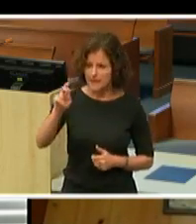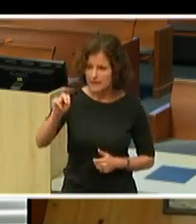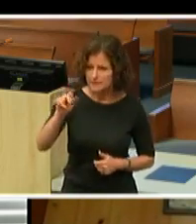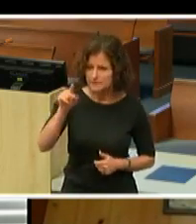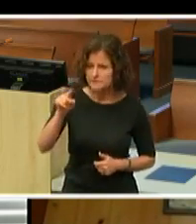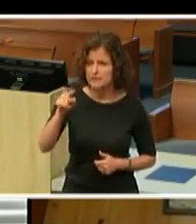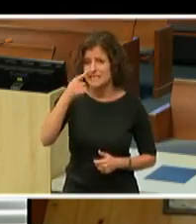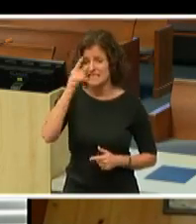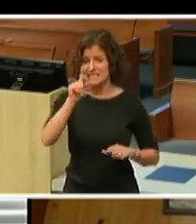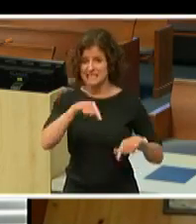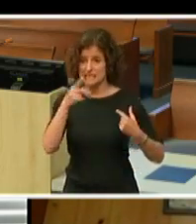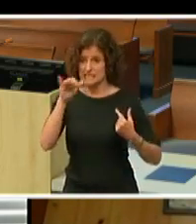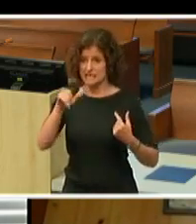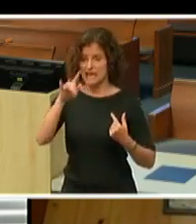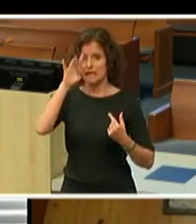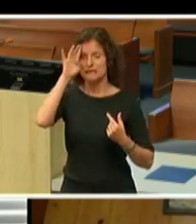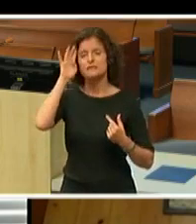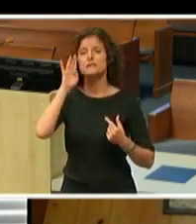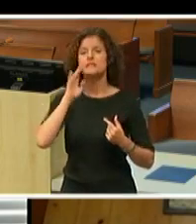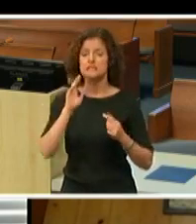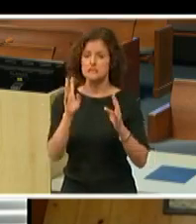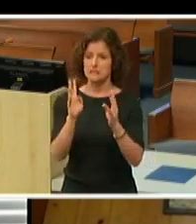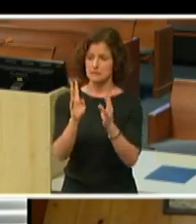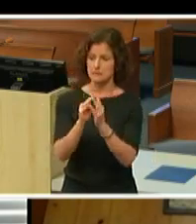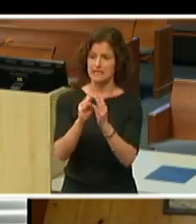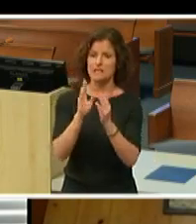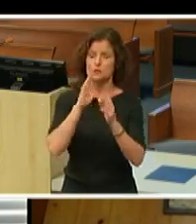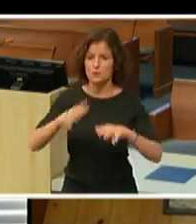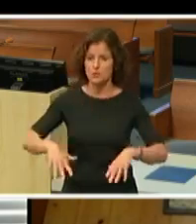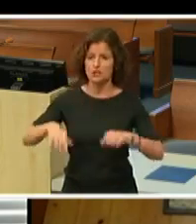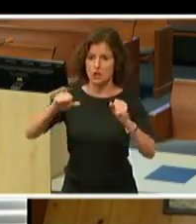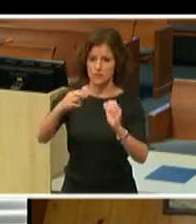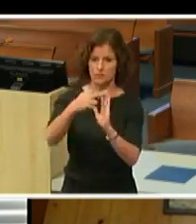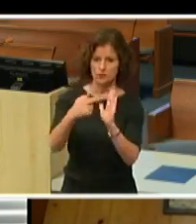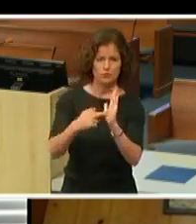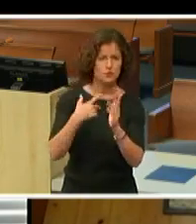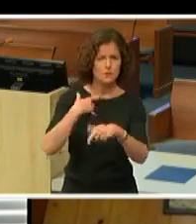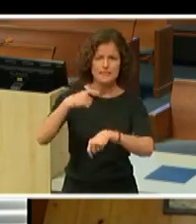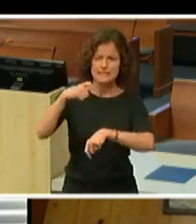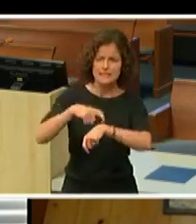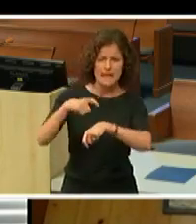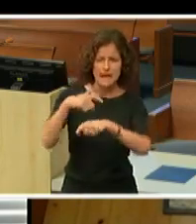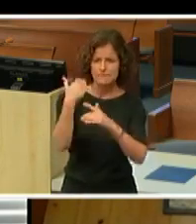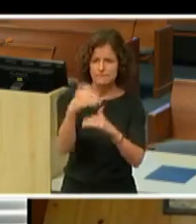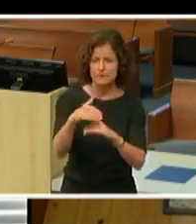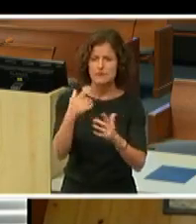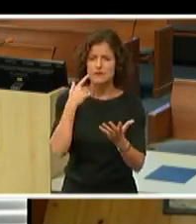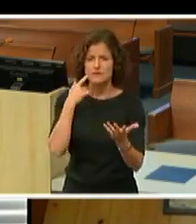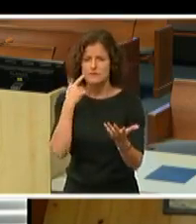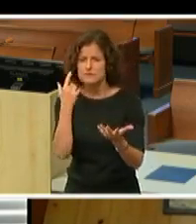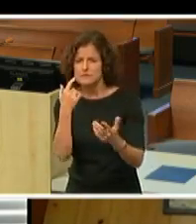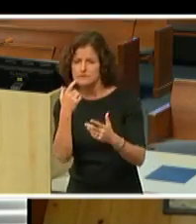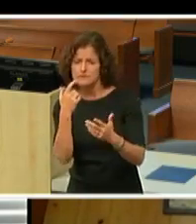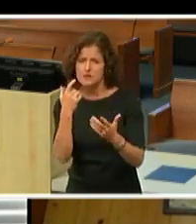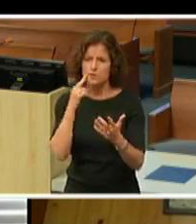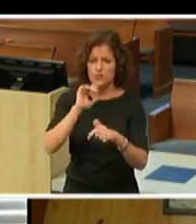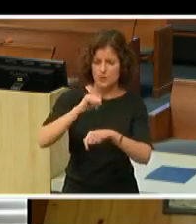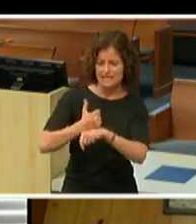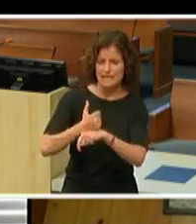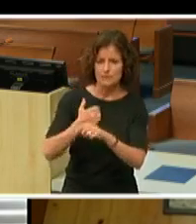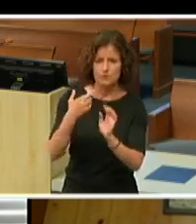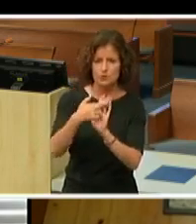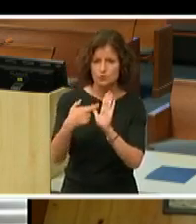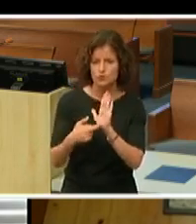Since that is the meeting that we're going to be adopting the rules, what is your time frame for when you want to put those rules in place?